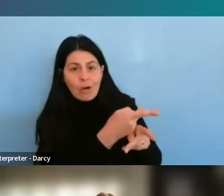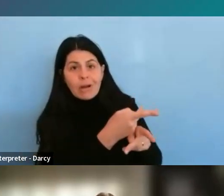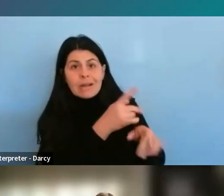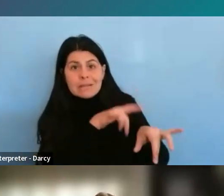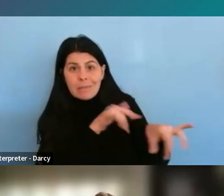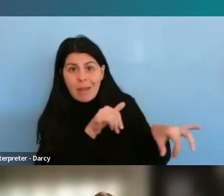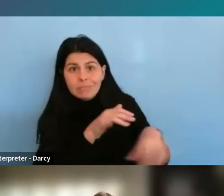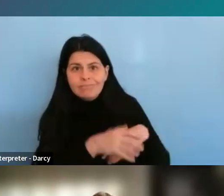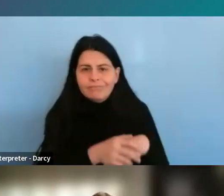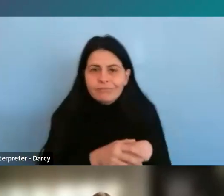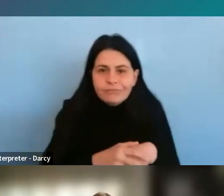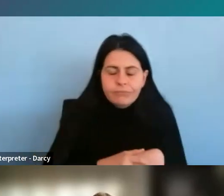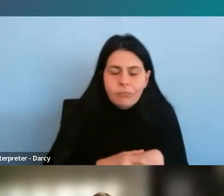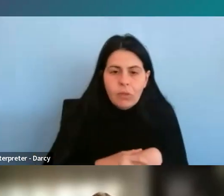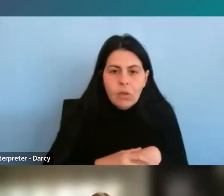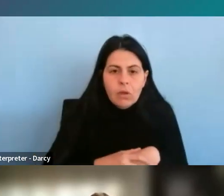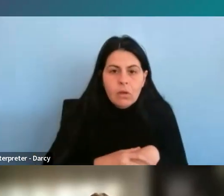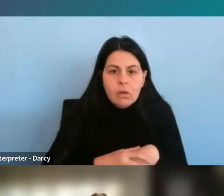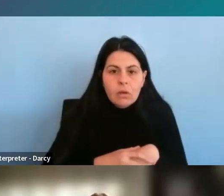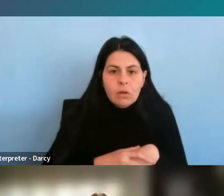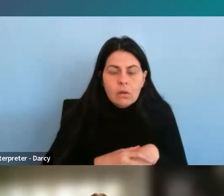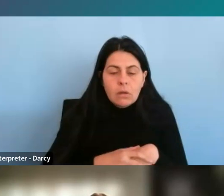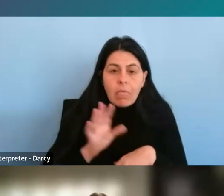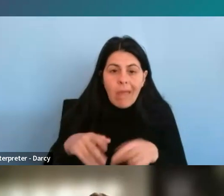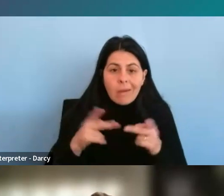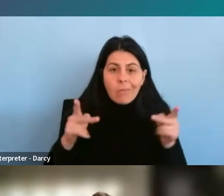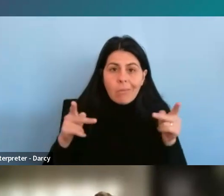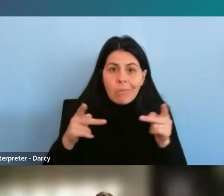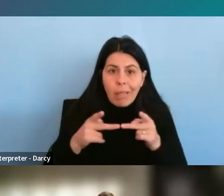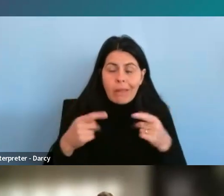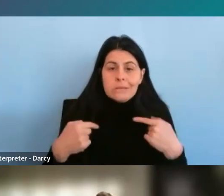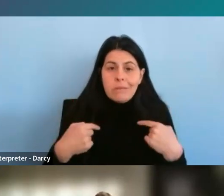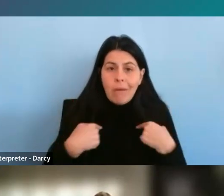time. And it is a place where I